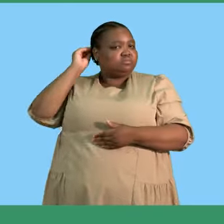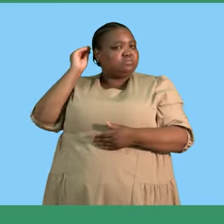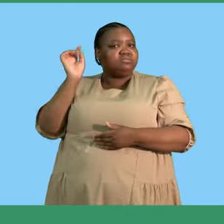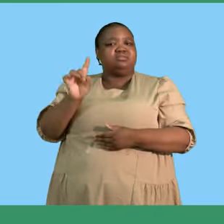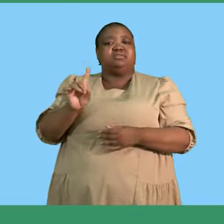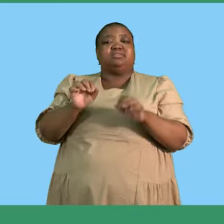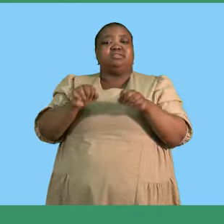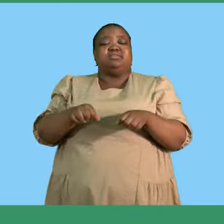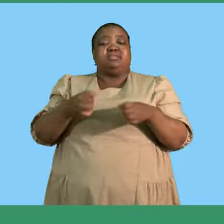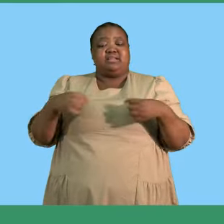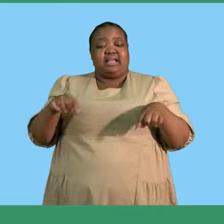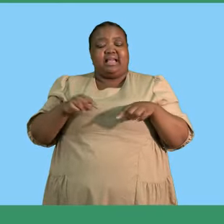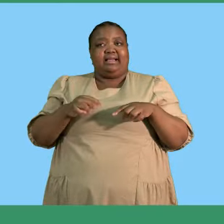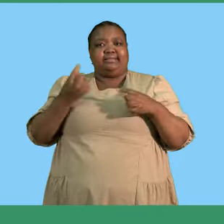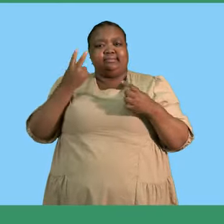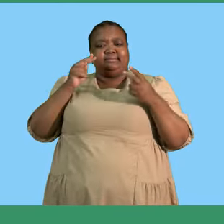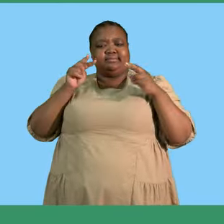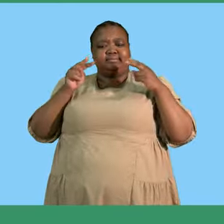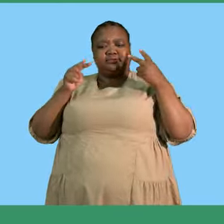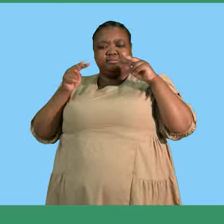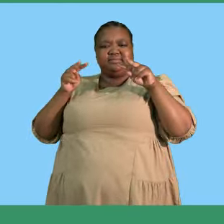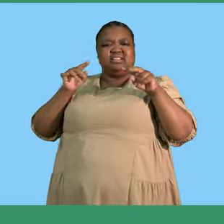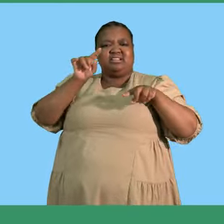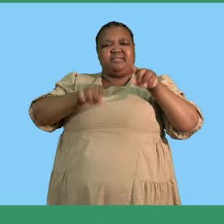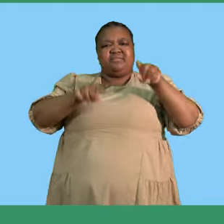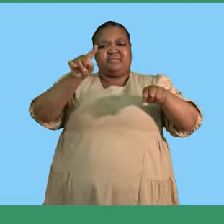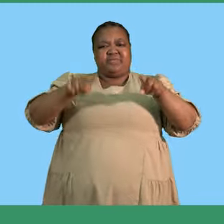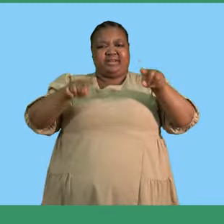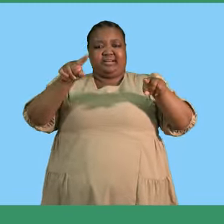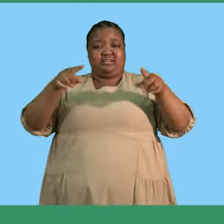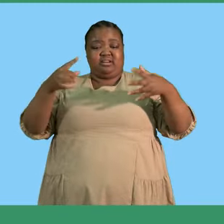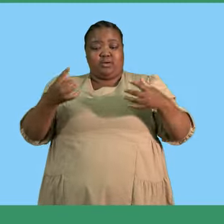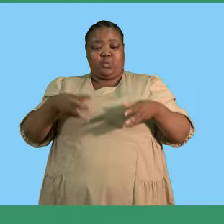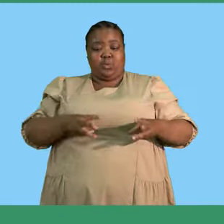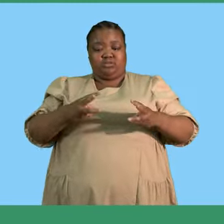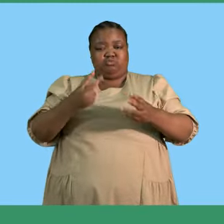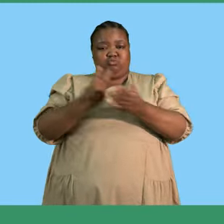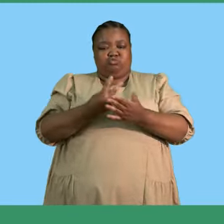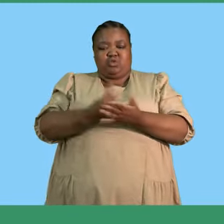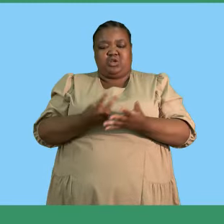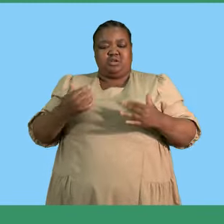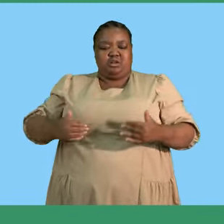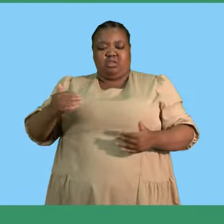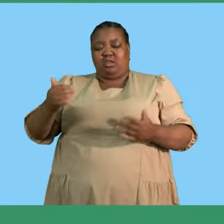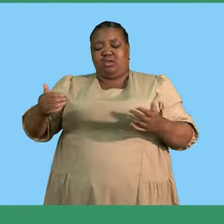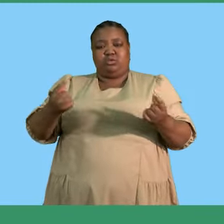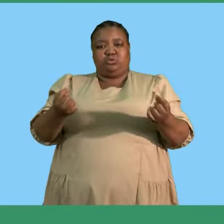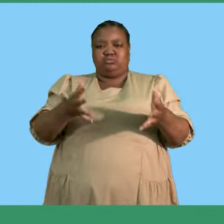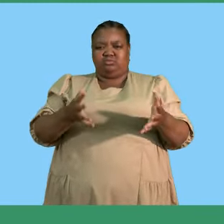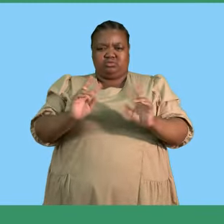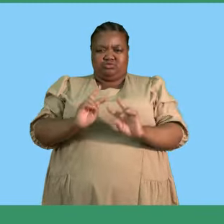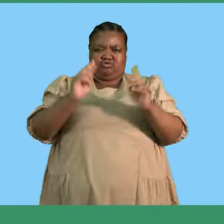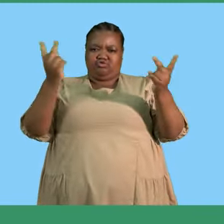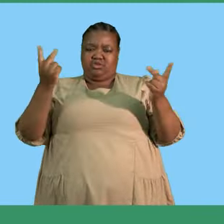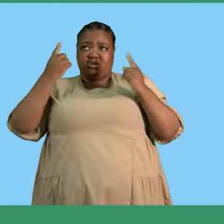remember is that we are looking at things differently, not the way we are used to doing them, which is